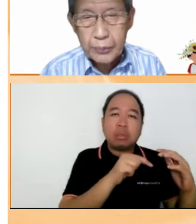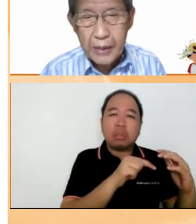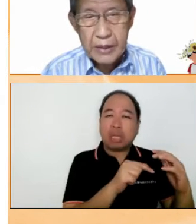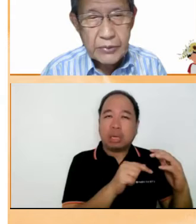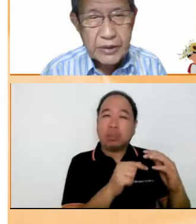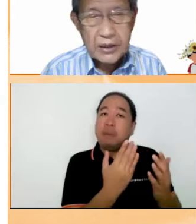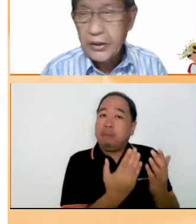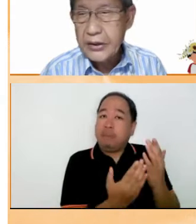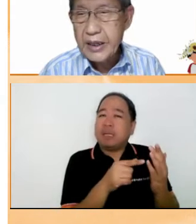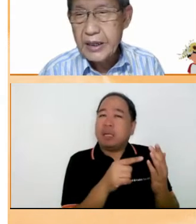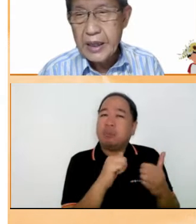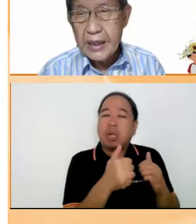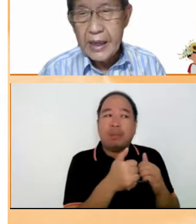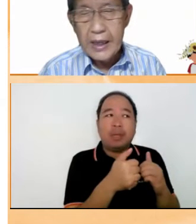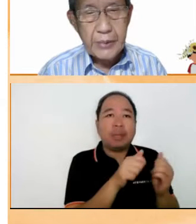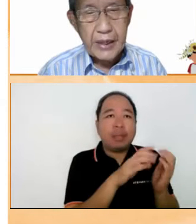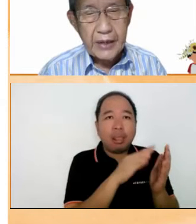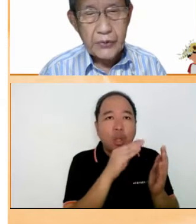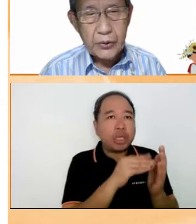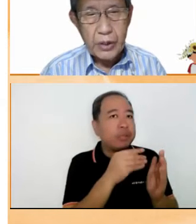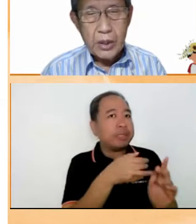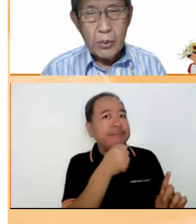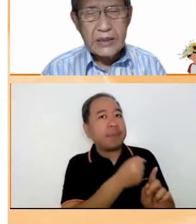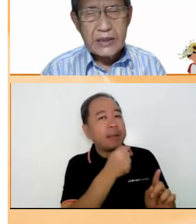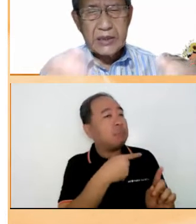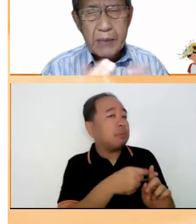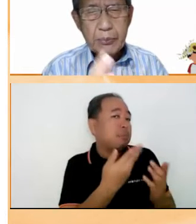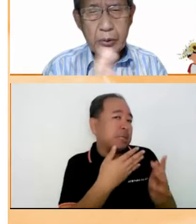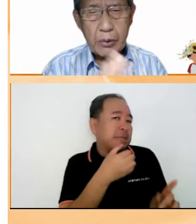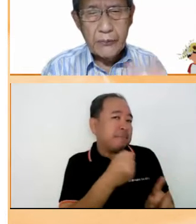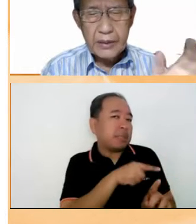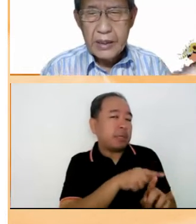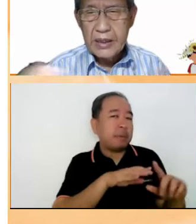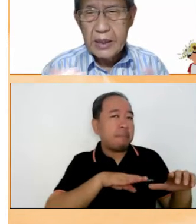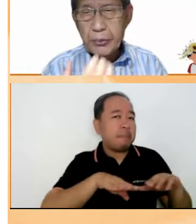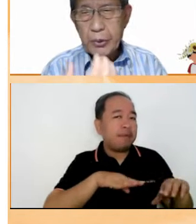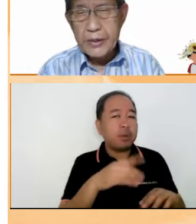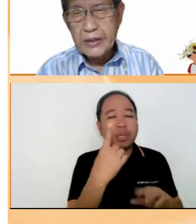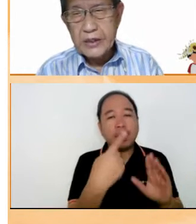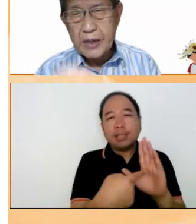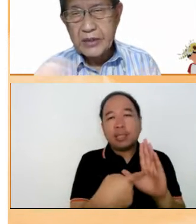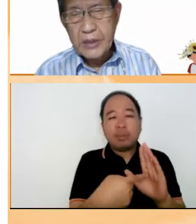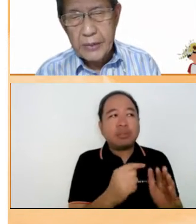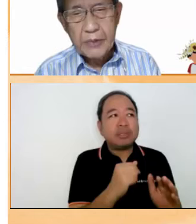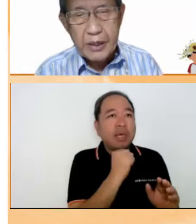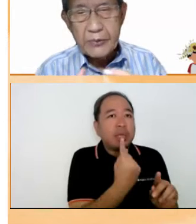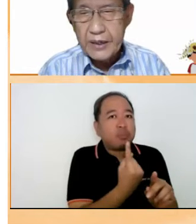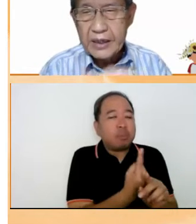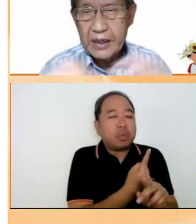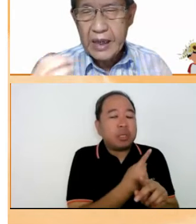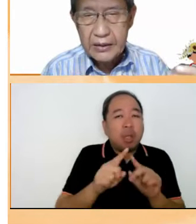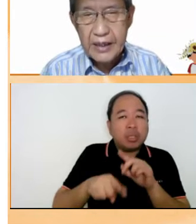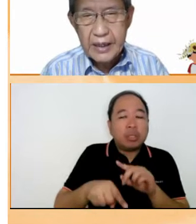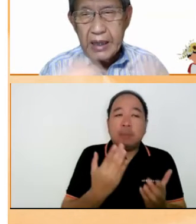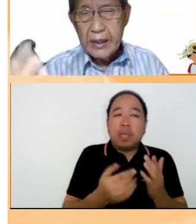lead to problems in learning and behavior. What is an example of an inappropriate response? The baby may be